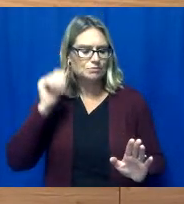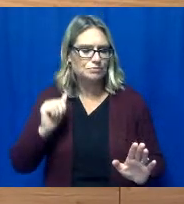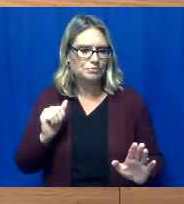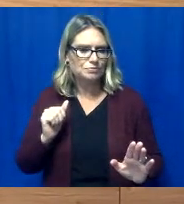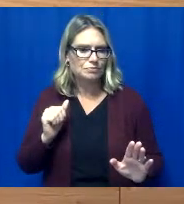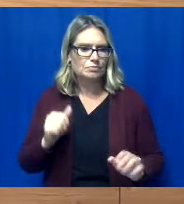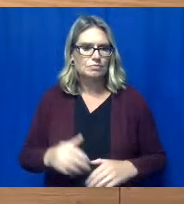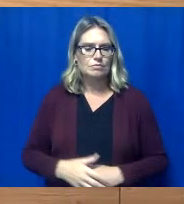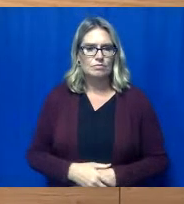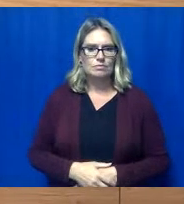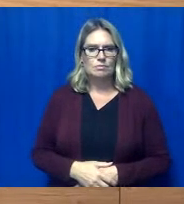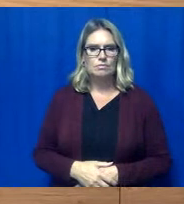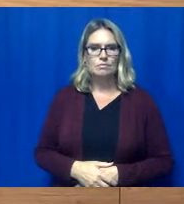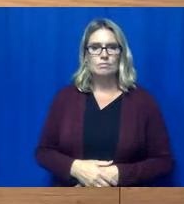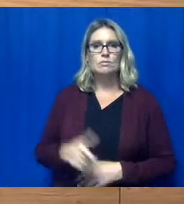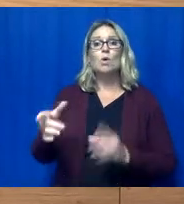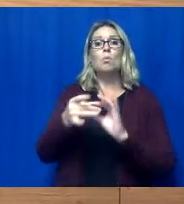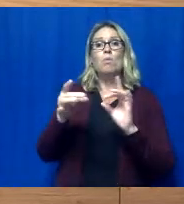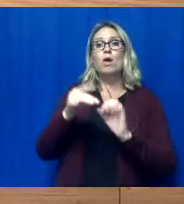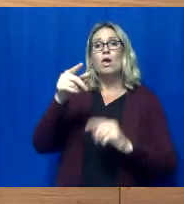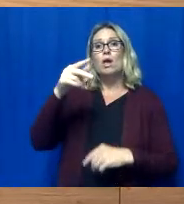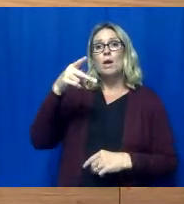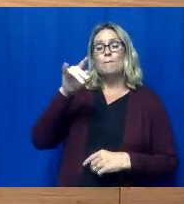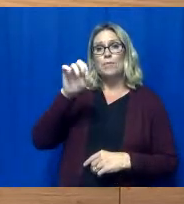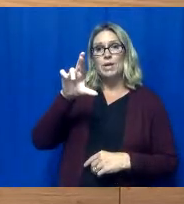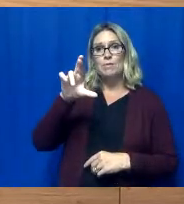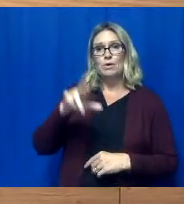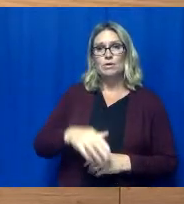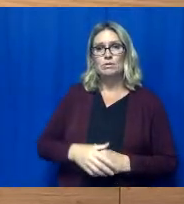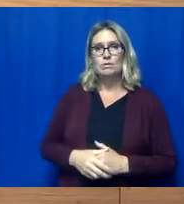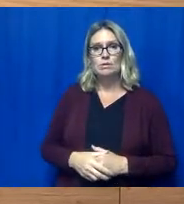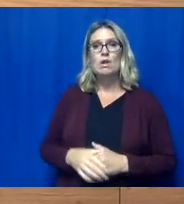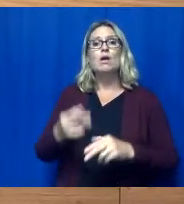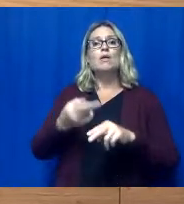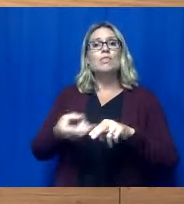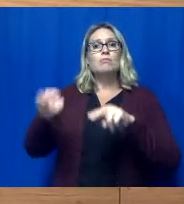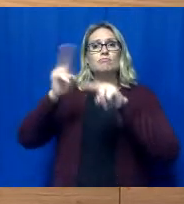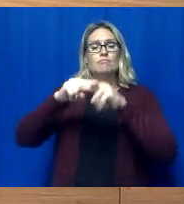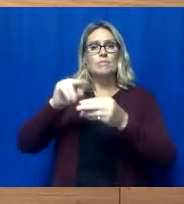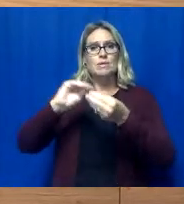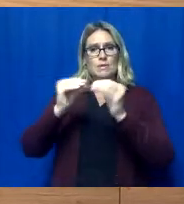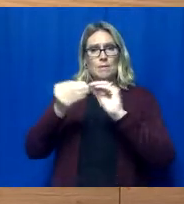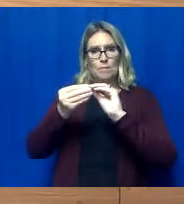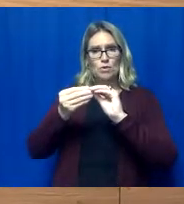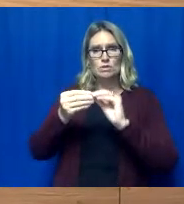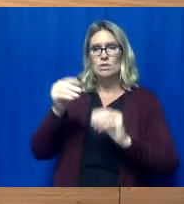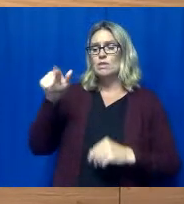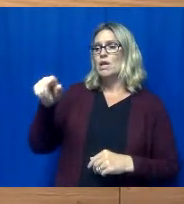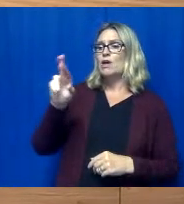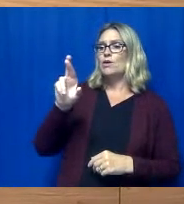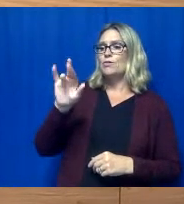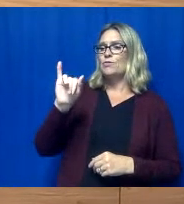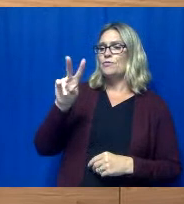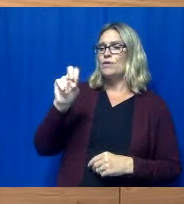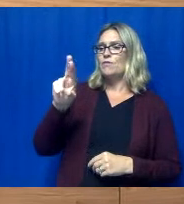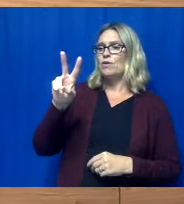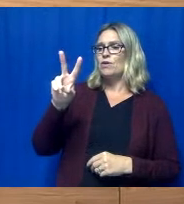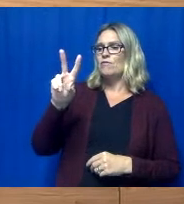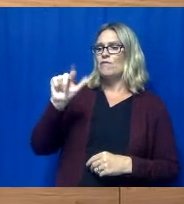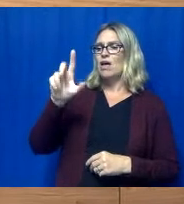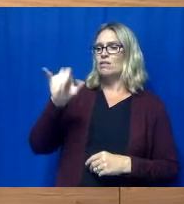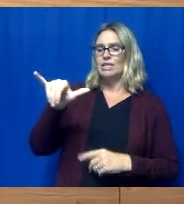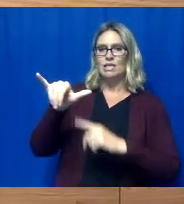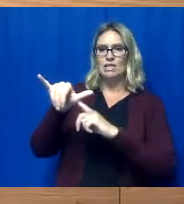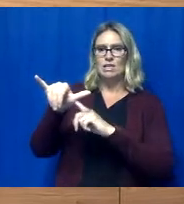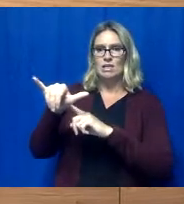the Premier, with the rising cases in the Upper River Valley and Zone 3, what concerns are for the region? I know